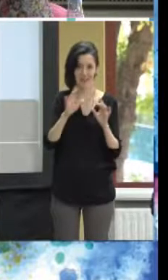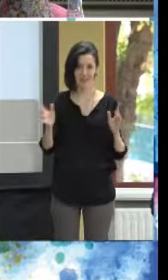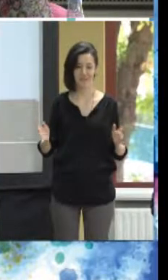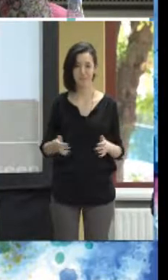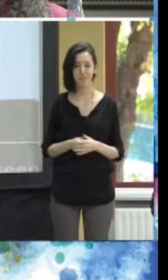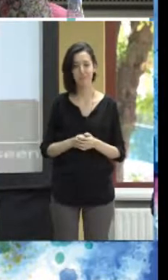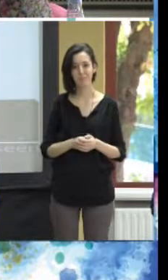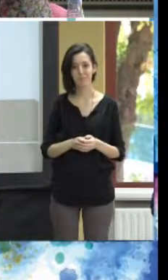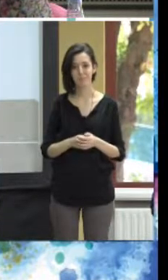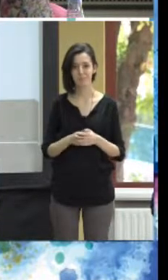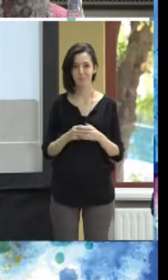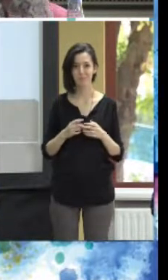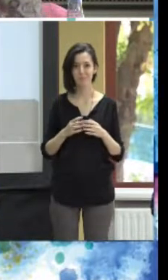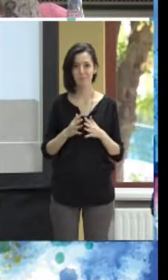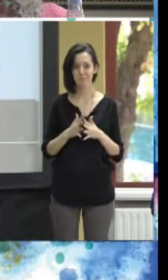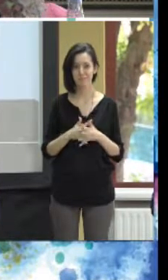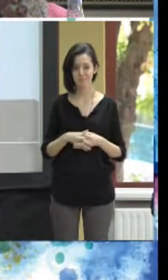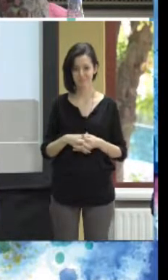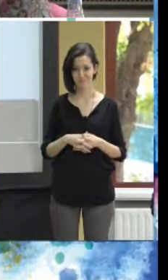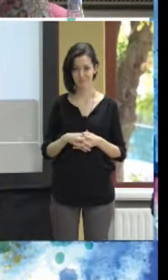impaired person, are excellent.